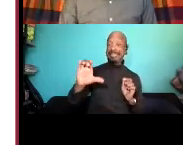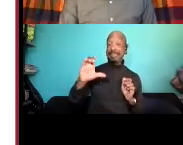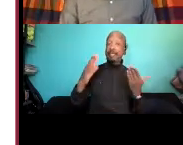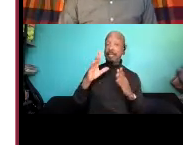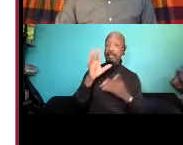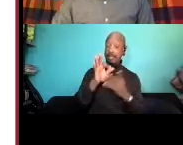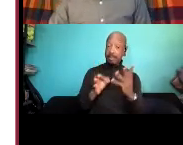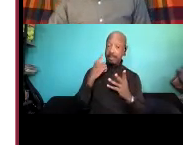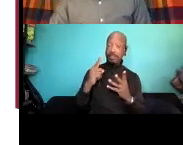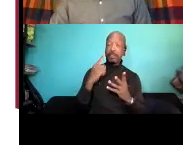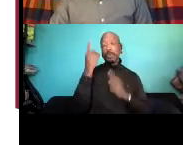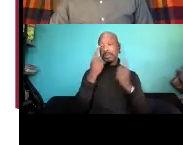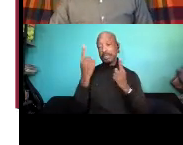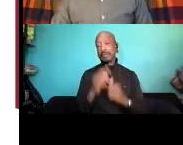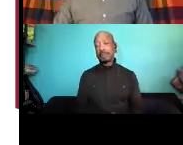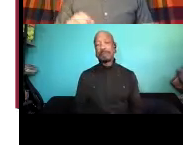to look at.